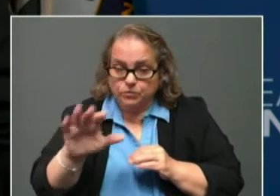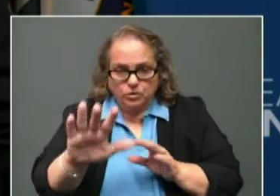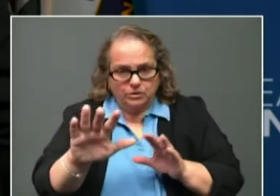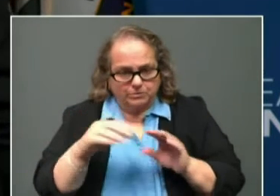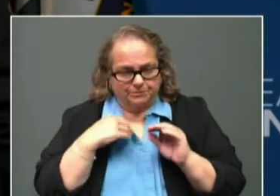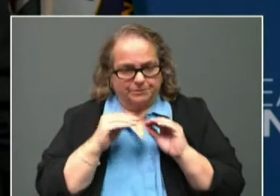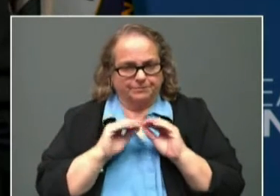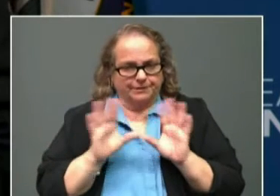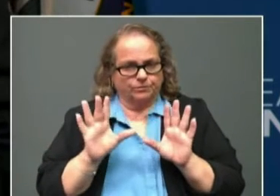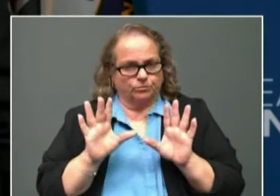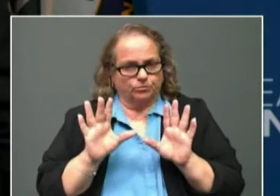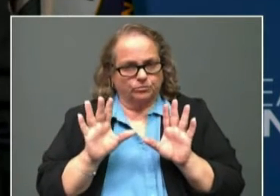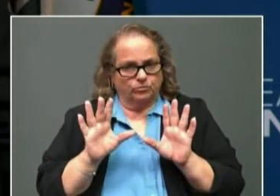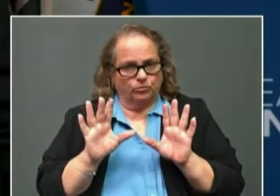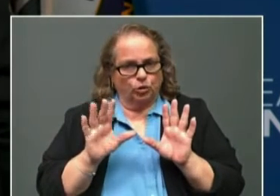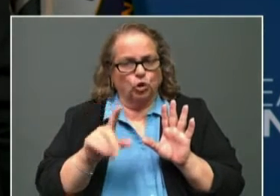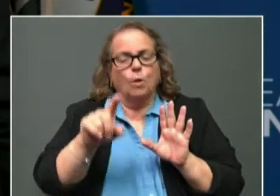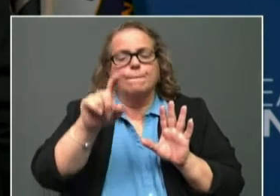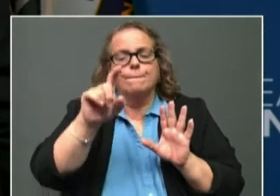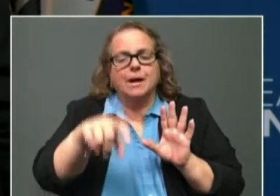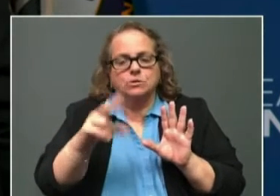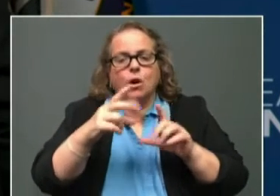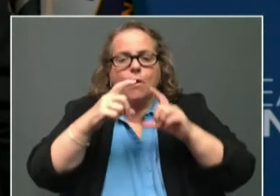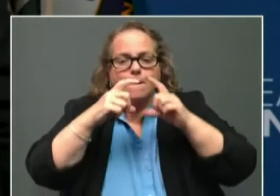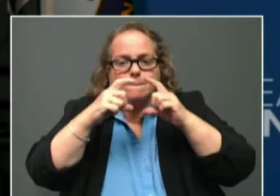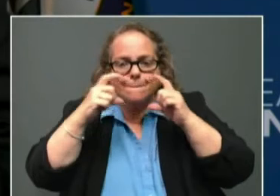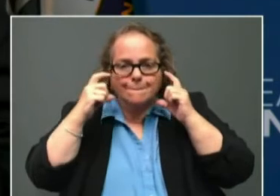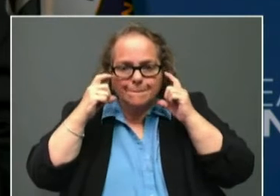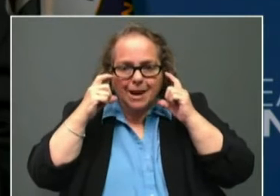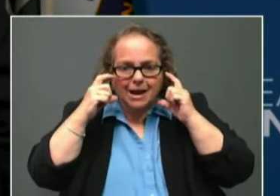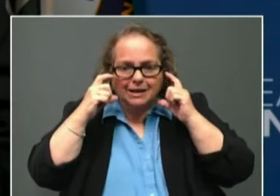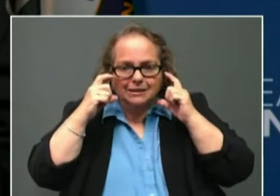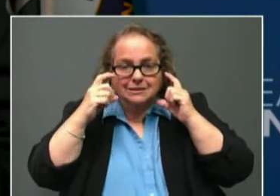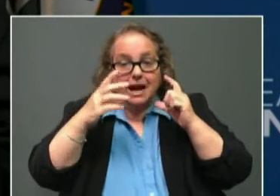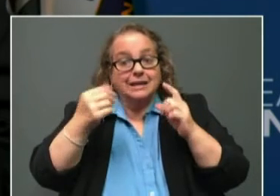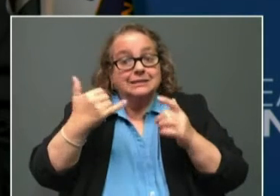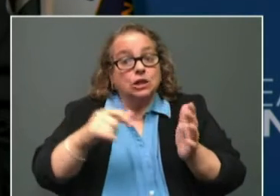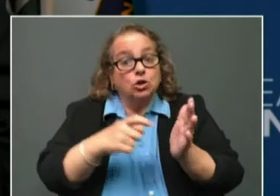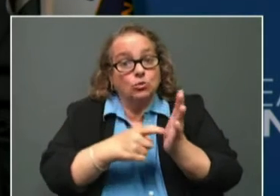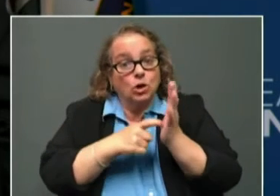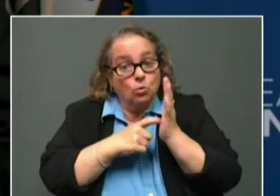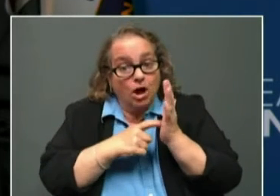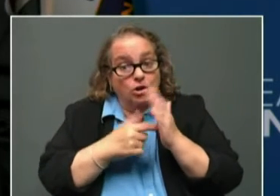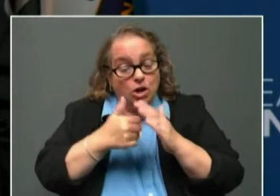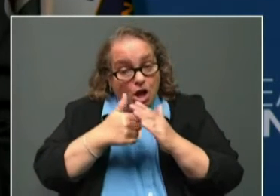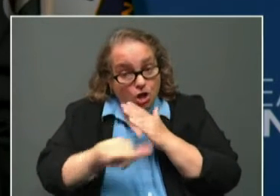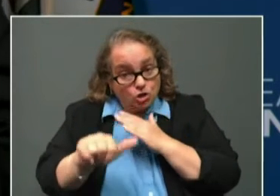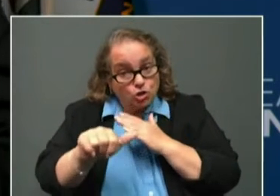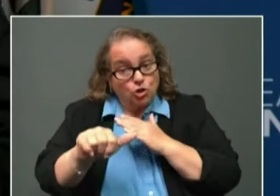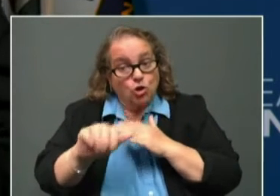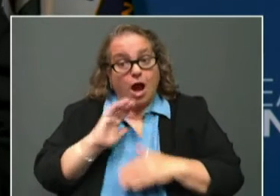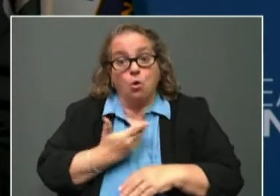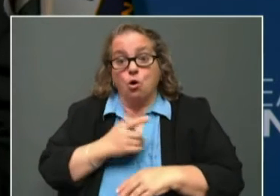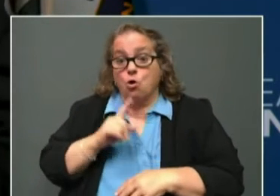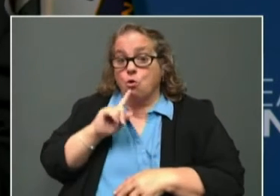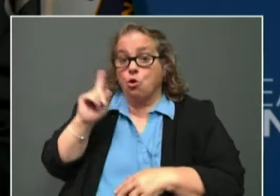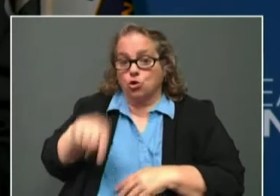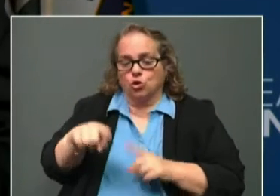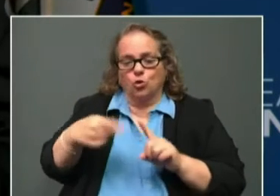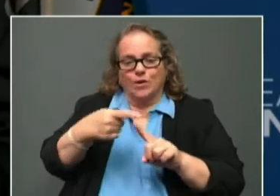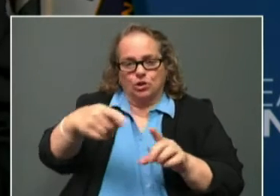You still need to wear a mask, and you'll still be required under the executive order when you are